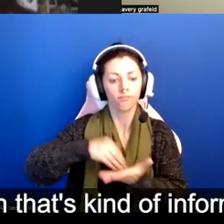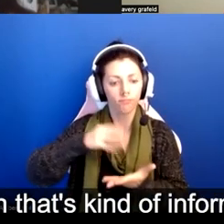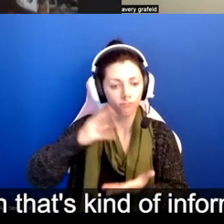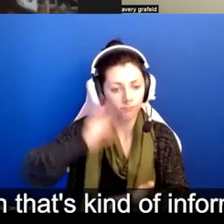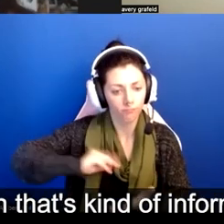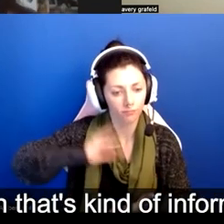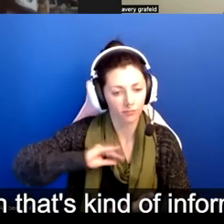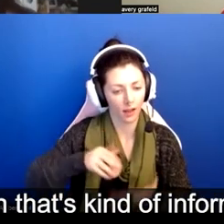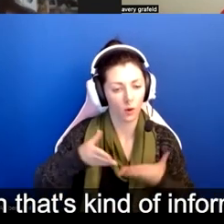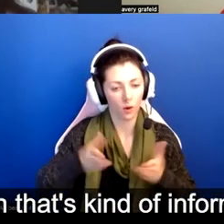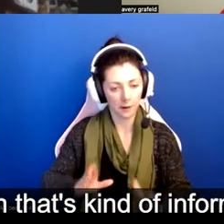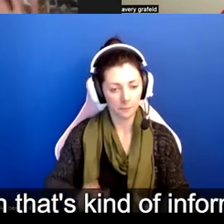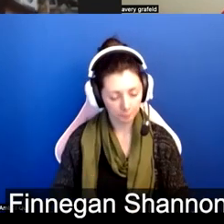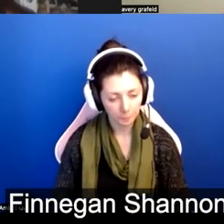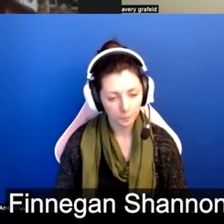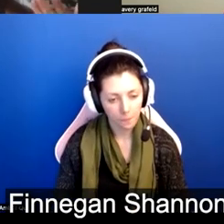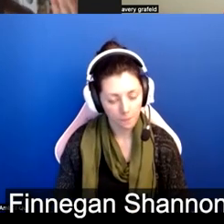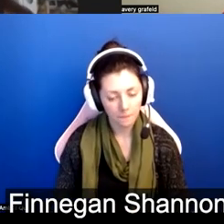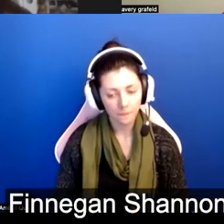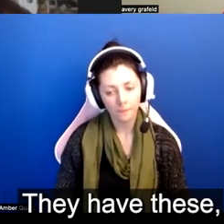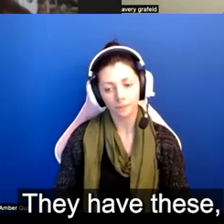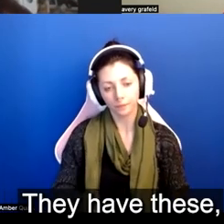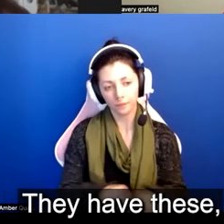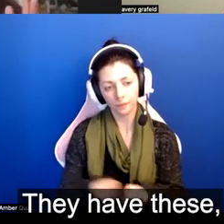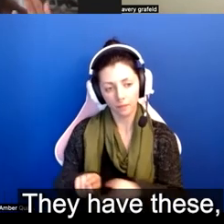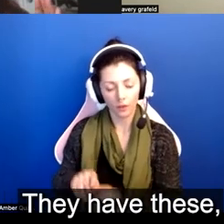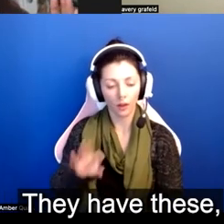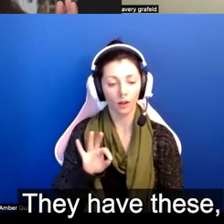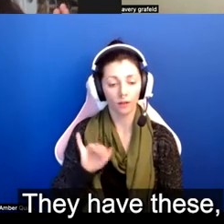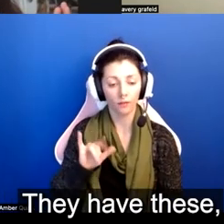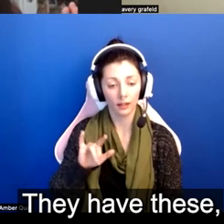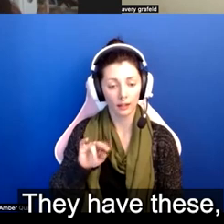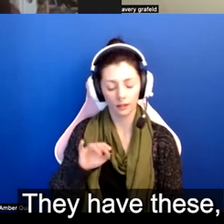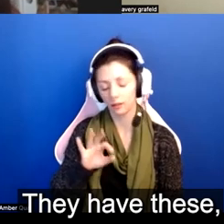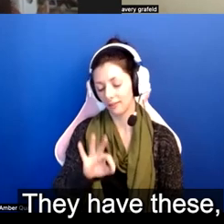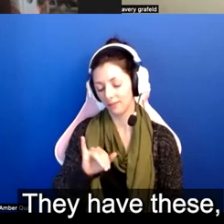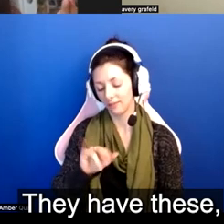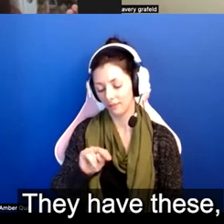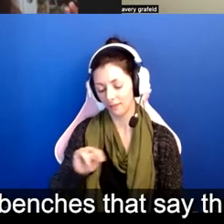that's kind of informed it is Finnegan Shannon. They have these